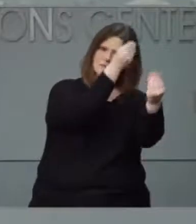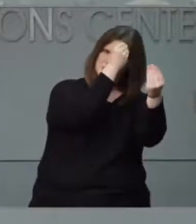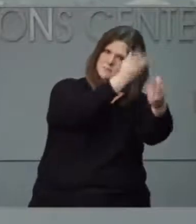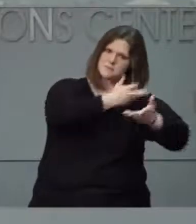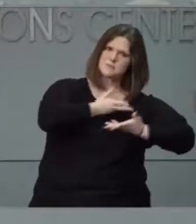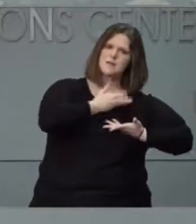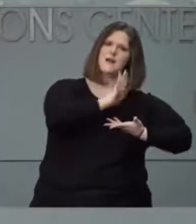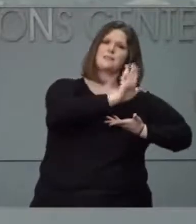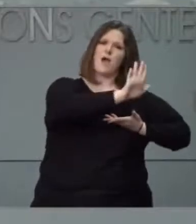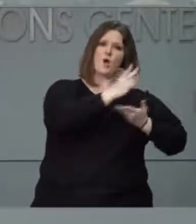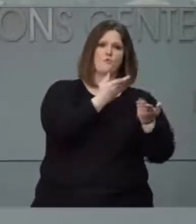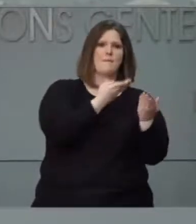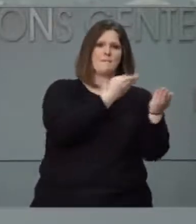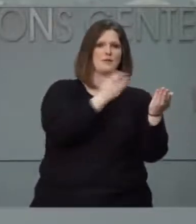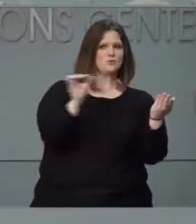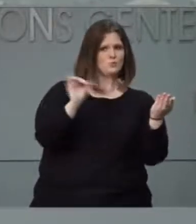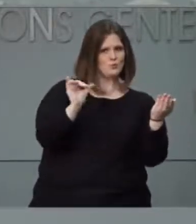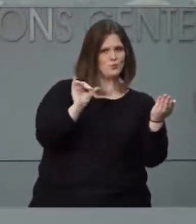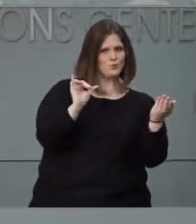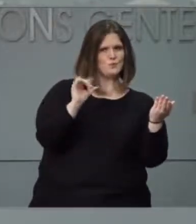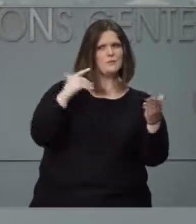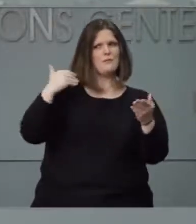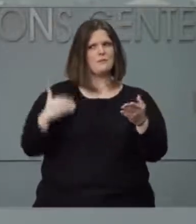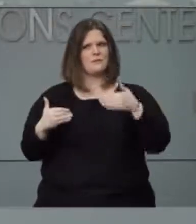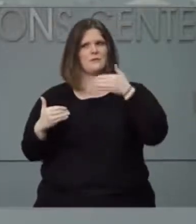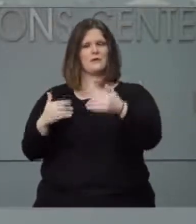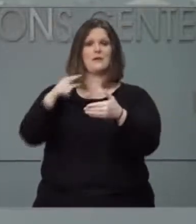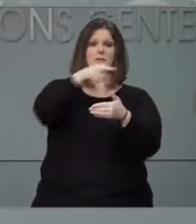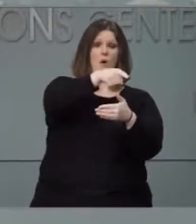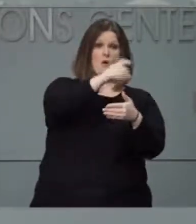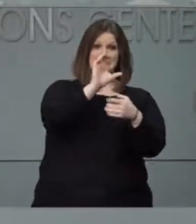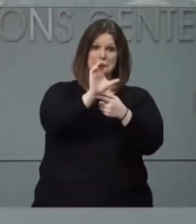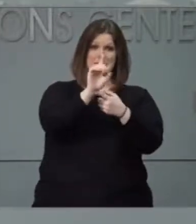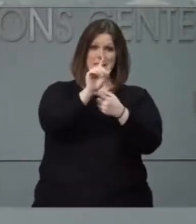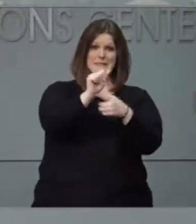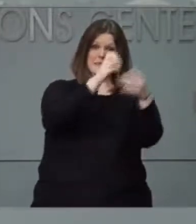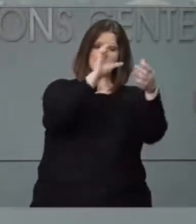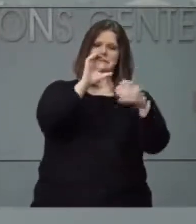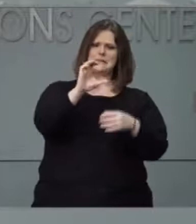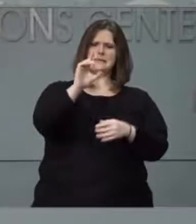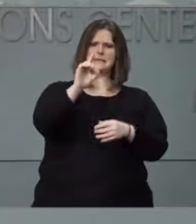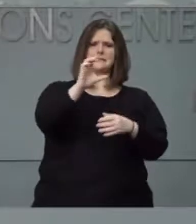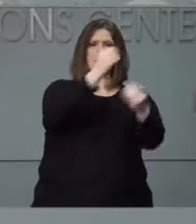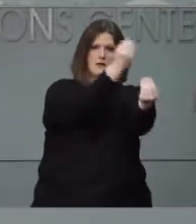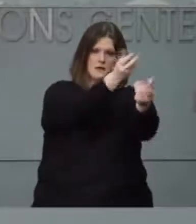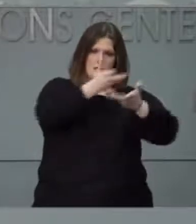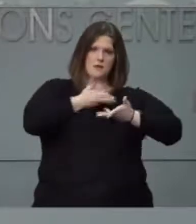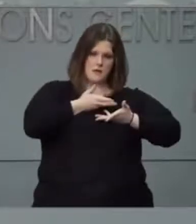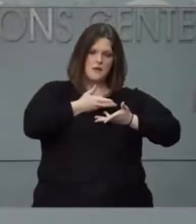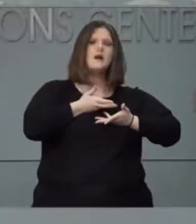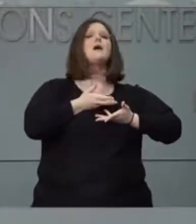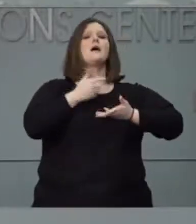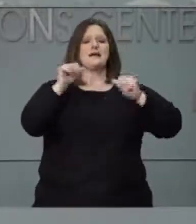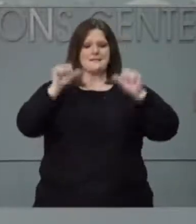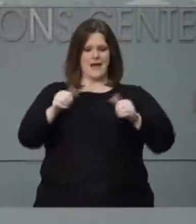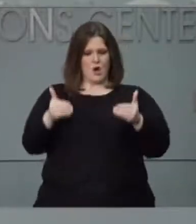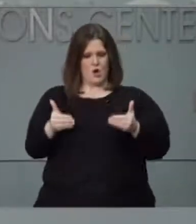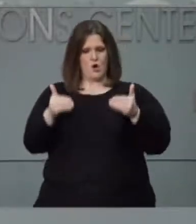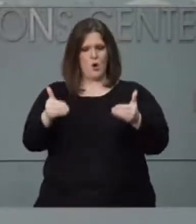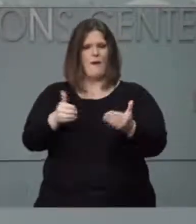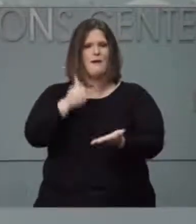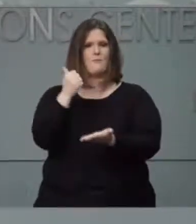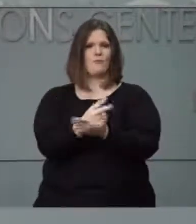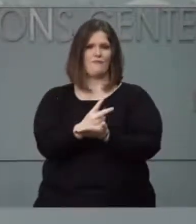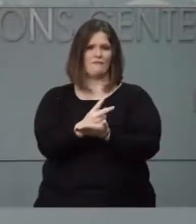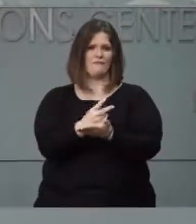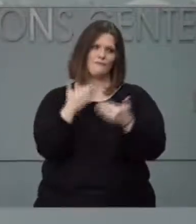recommendations of who is the right population to get that. That is the last step before we are able to take that vaccine and put it into someone's arm. So